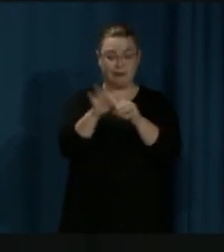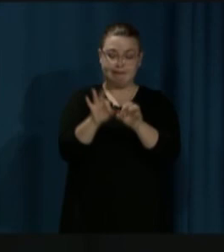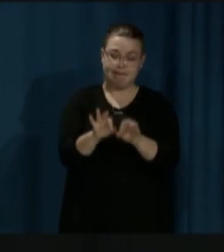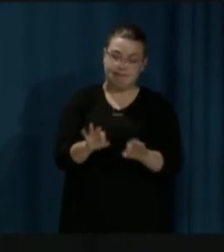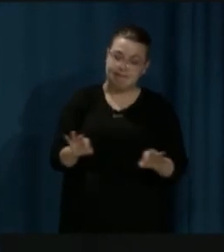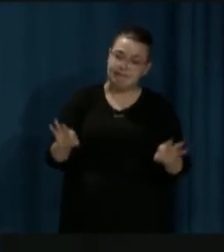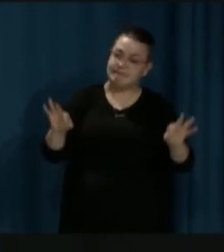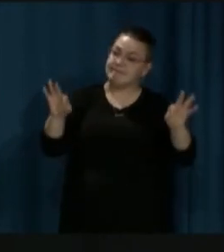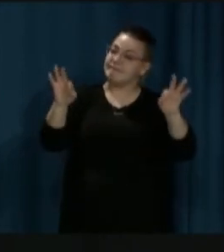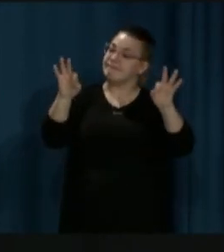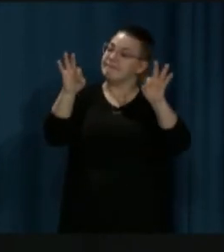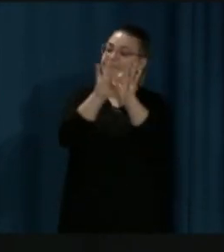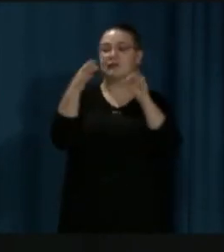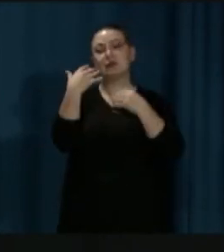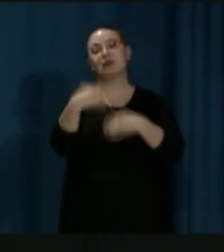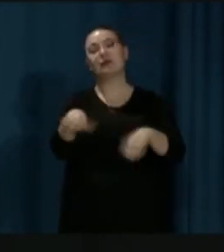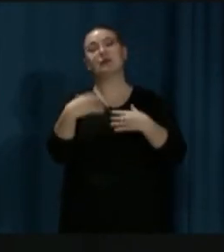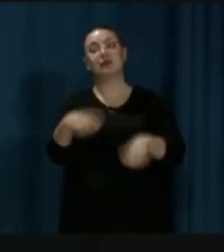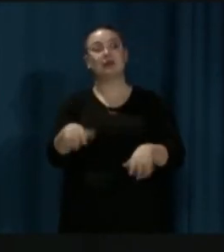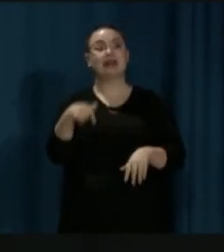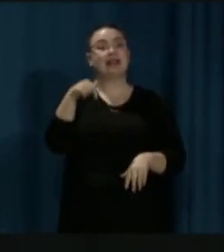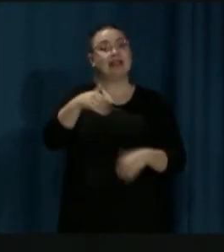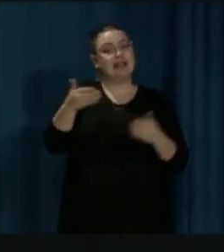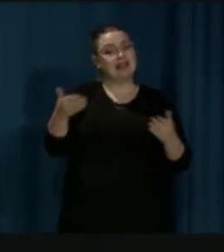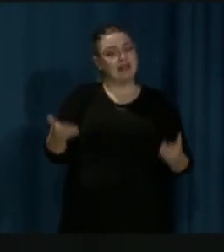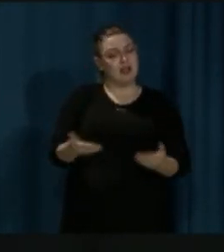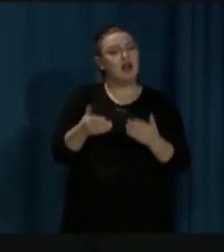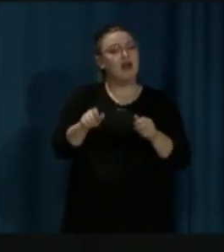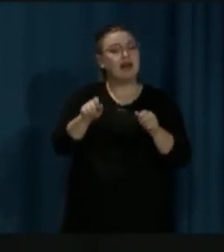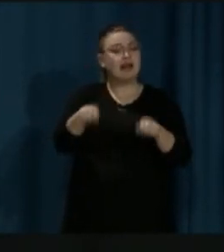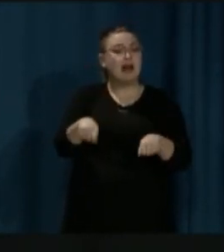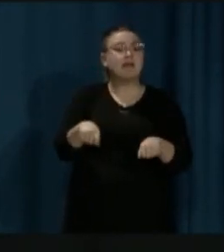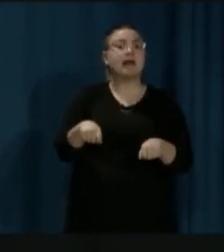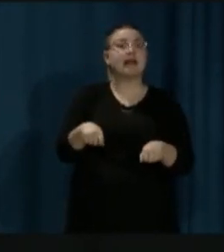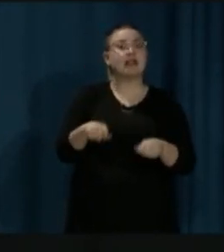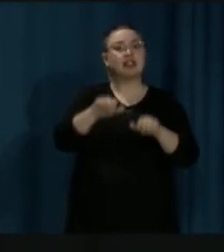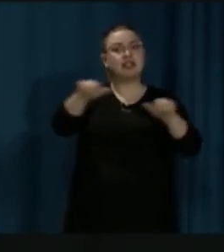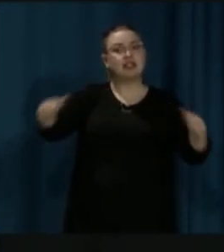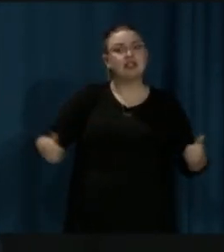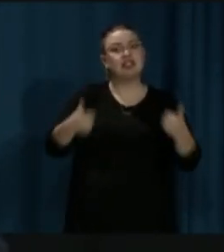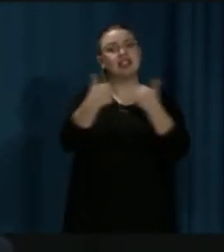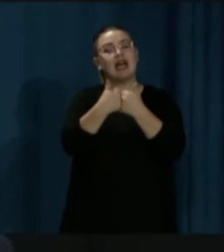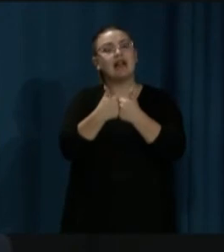in a democracy that's messy and challenging and polarized. Our